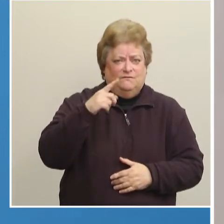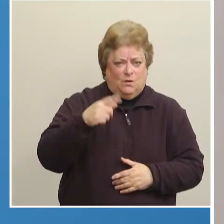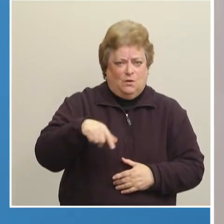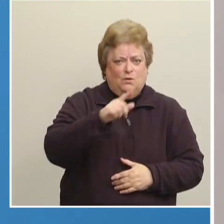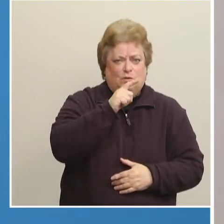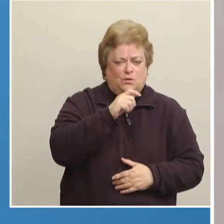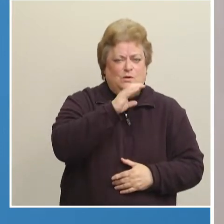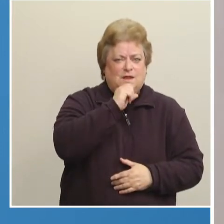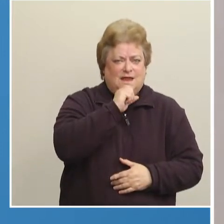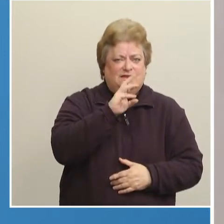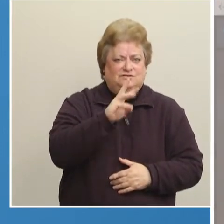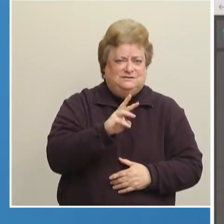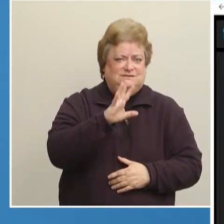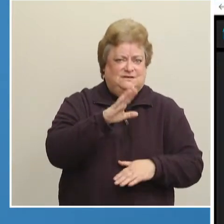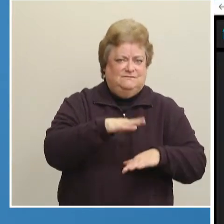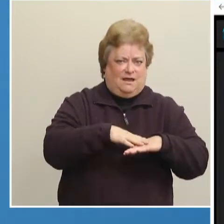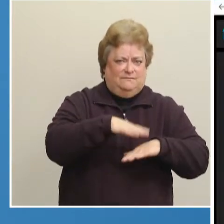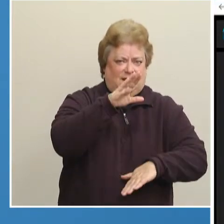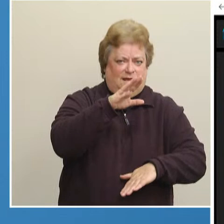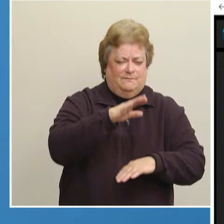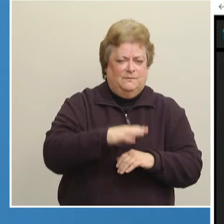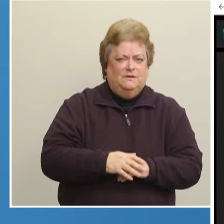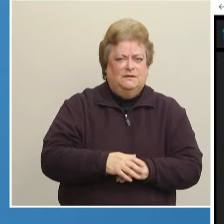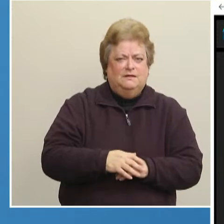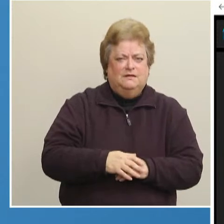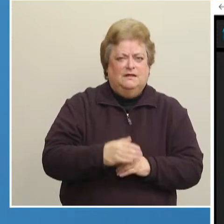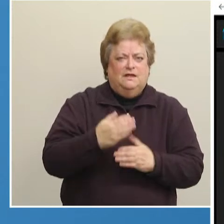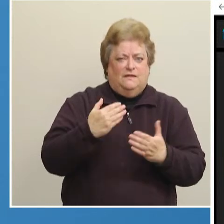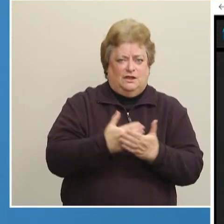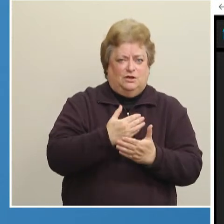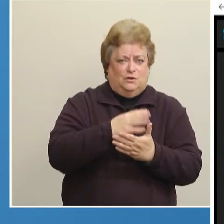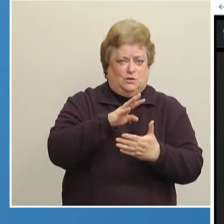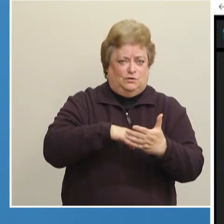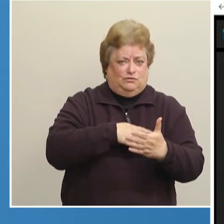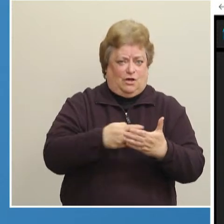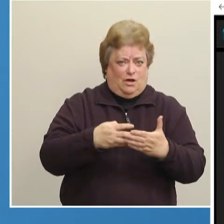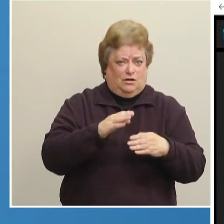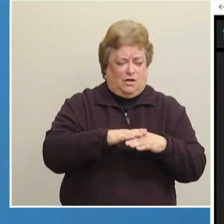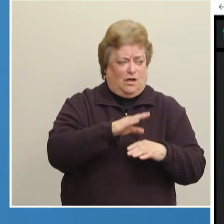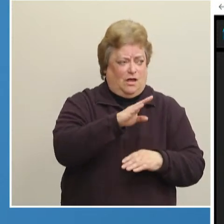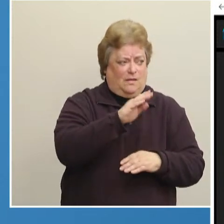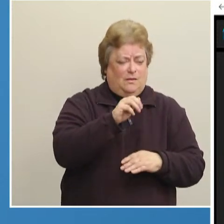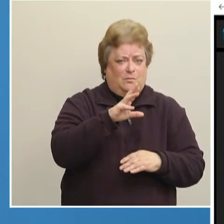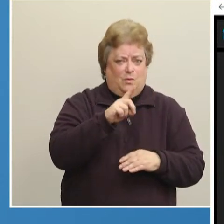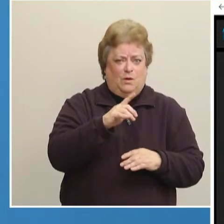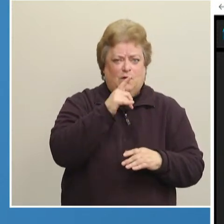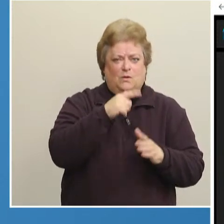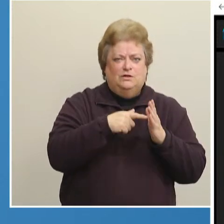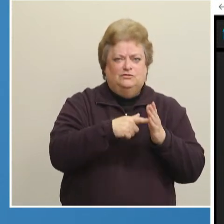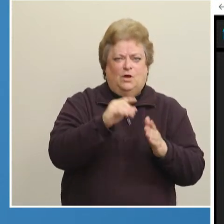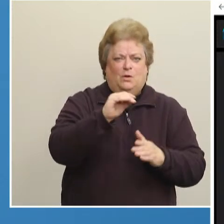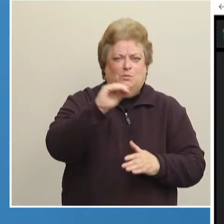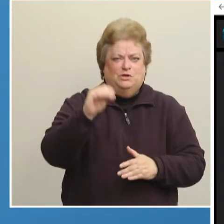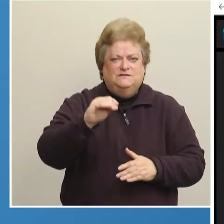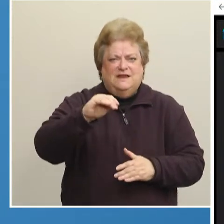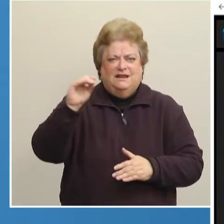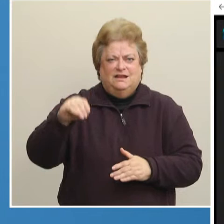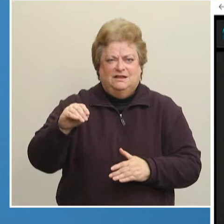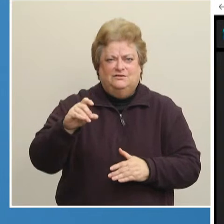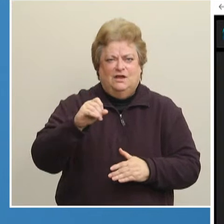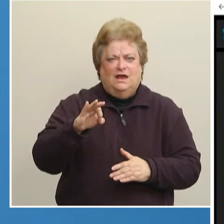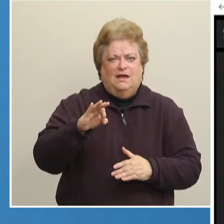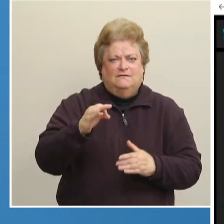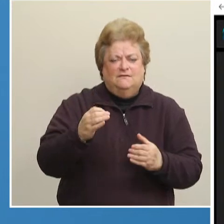those 65 and older. The new chart on the dashboard shows the percentage of the local population that has